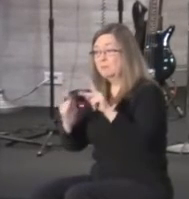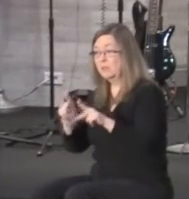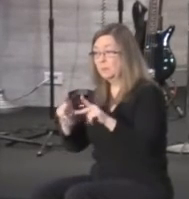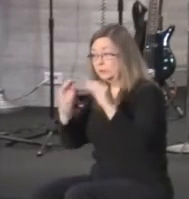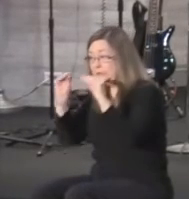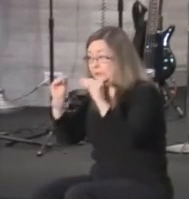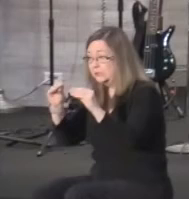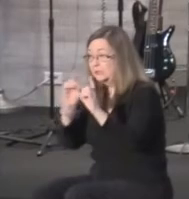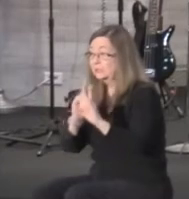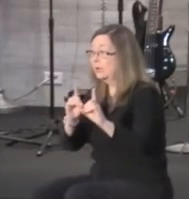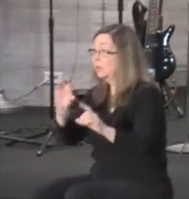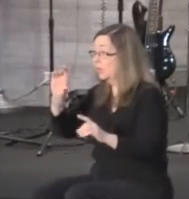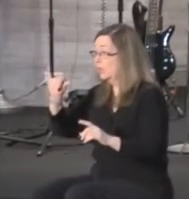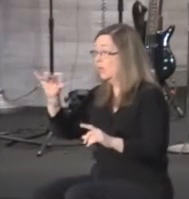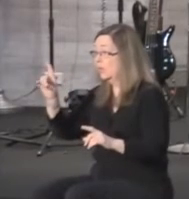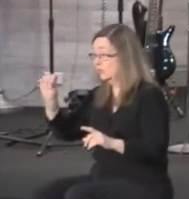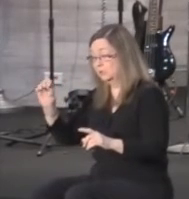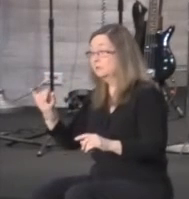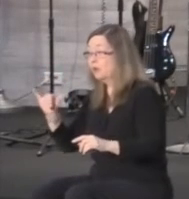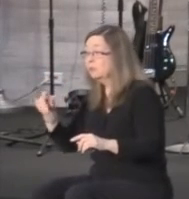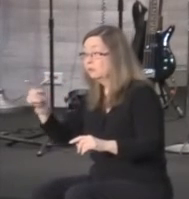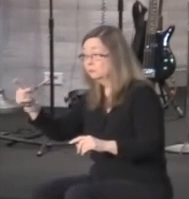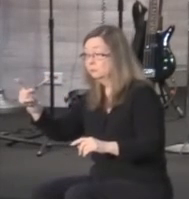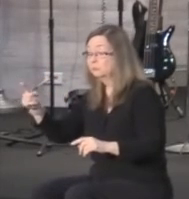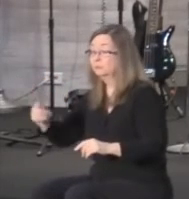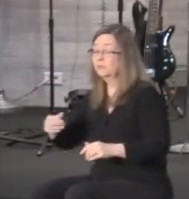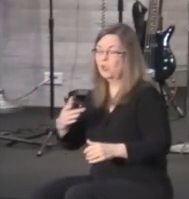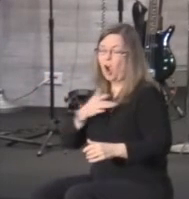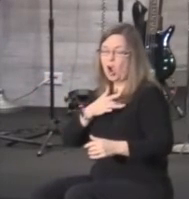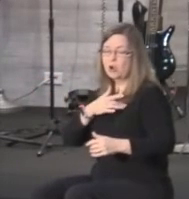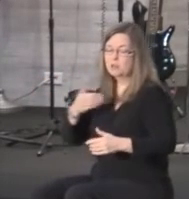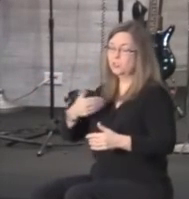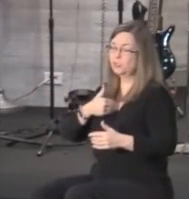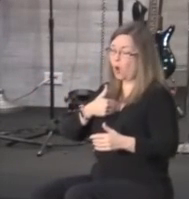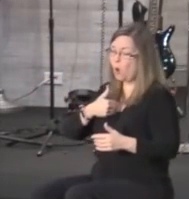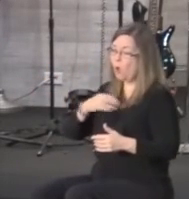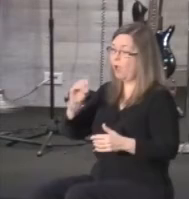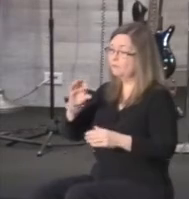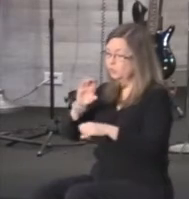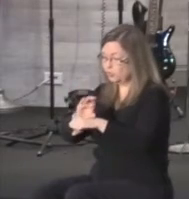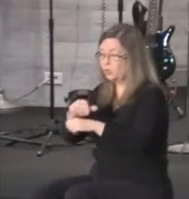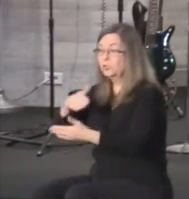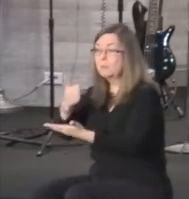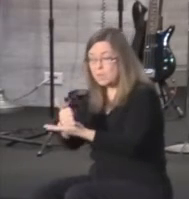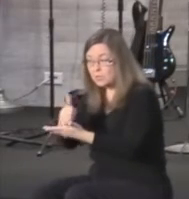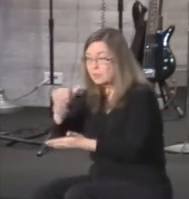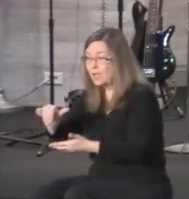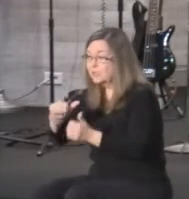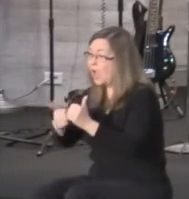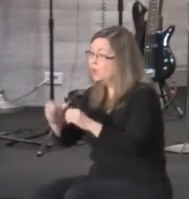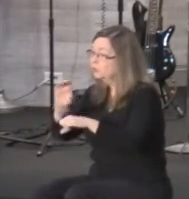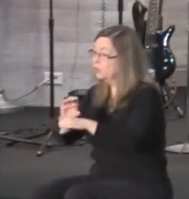discipleship, Clyde being one of them. It's the heart and soul of the church. Amen? That's how the